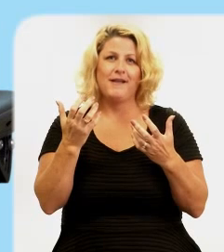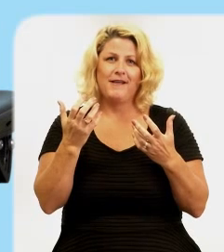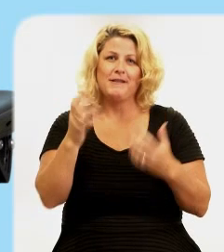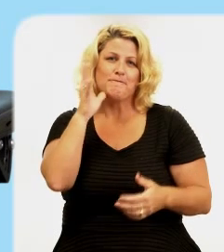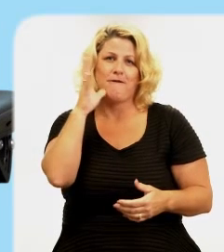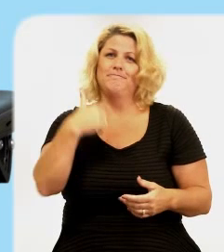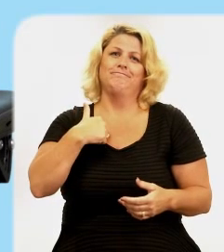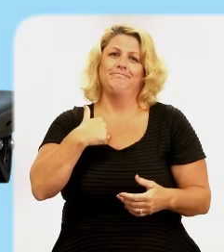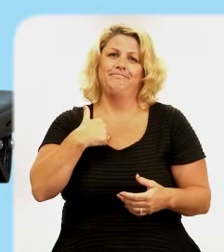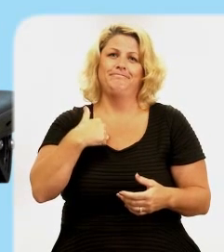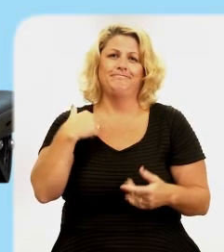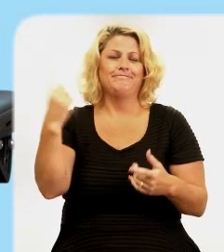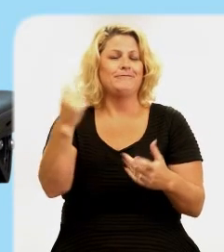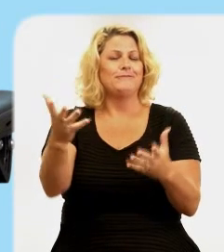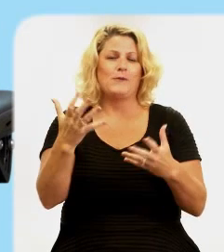be a mother.